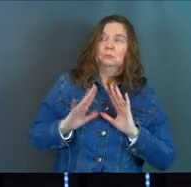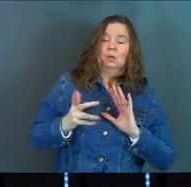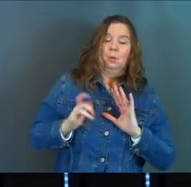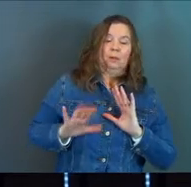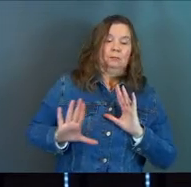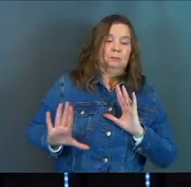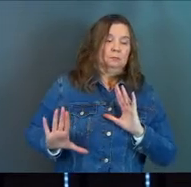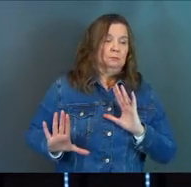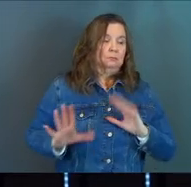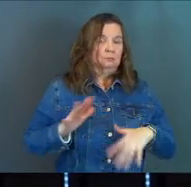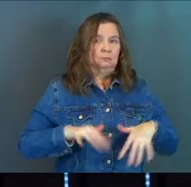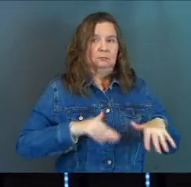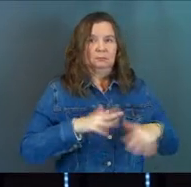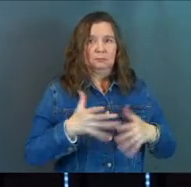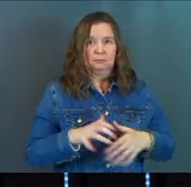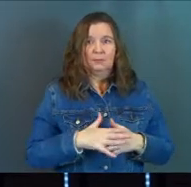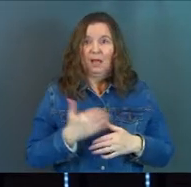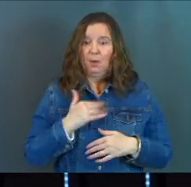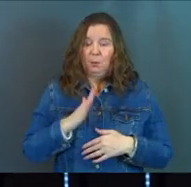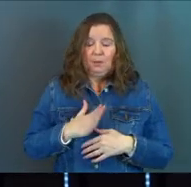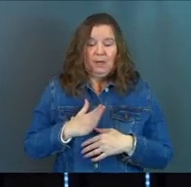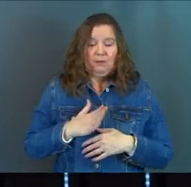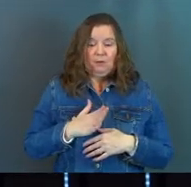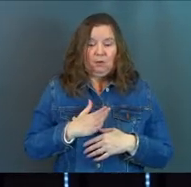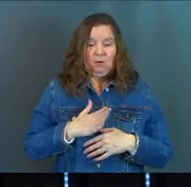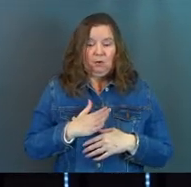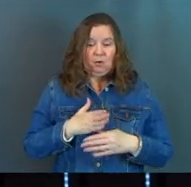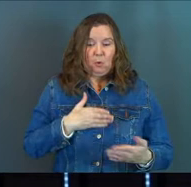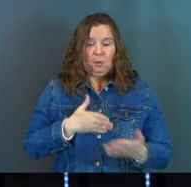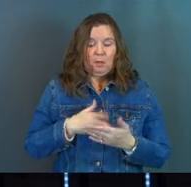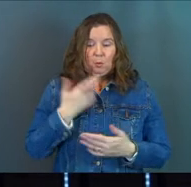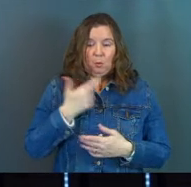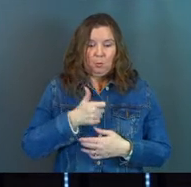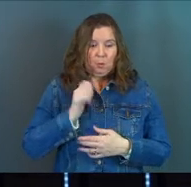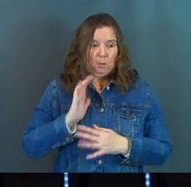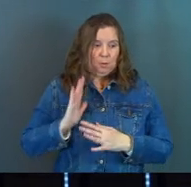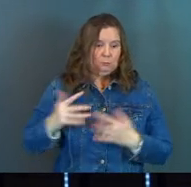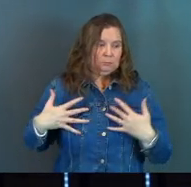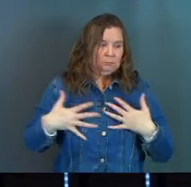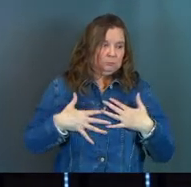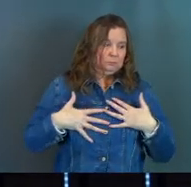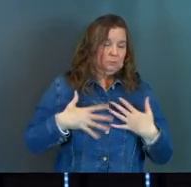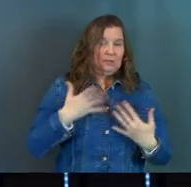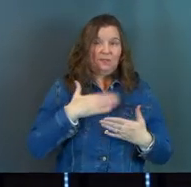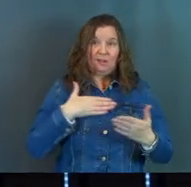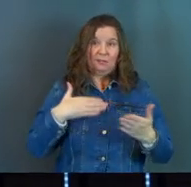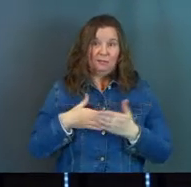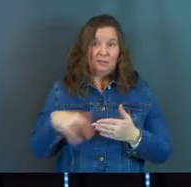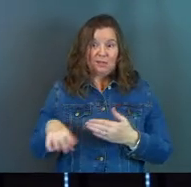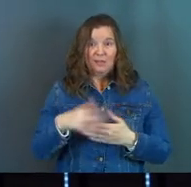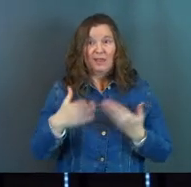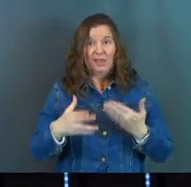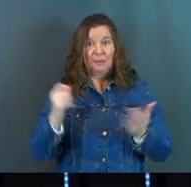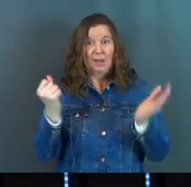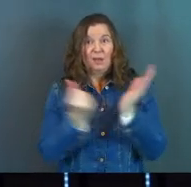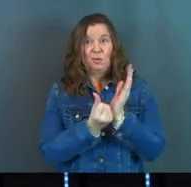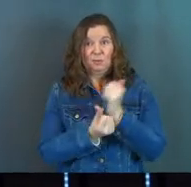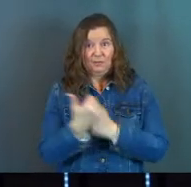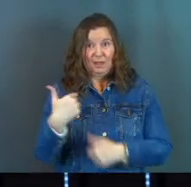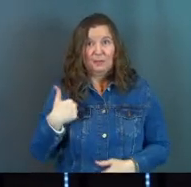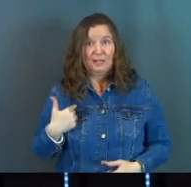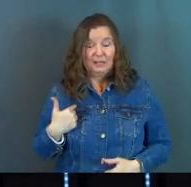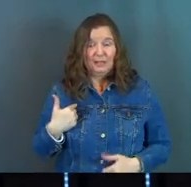that. I'll never cross the Roman Empire, because if I cross the Roman Empire, they might do that to